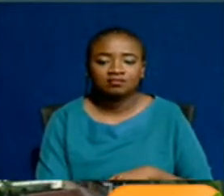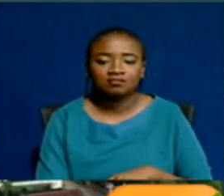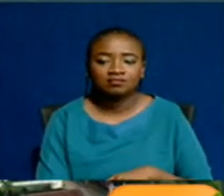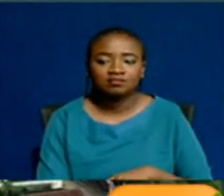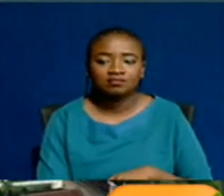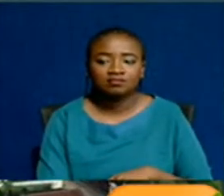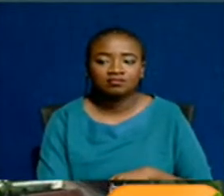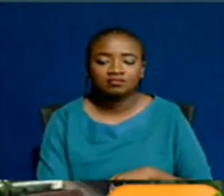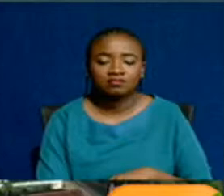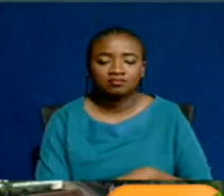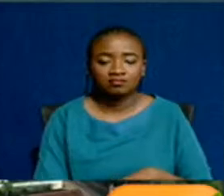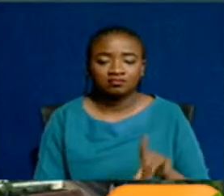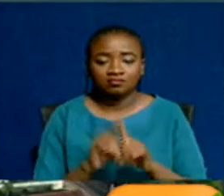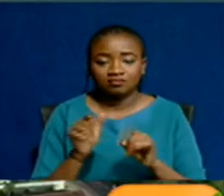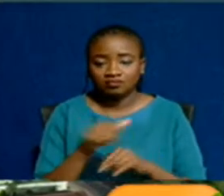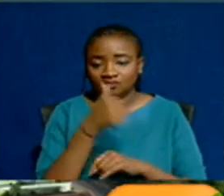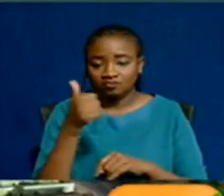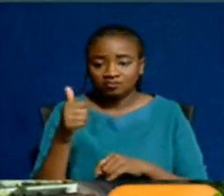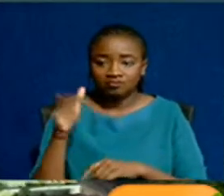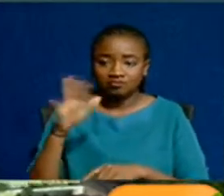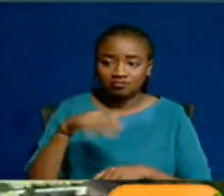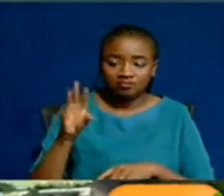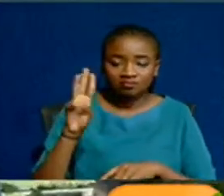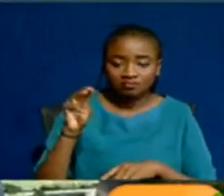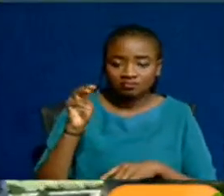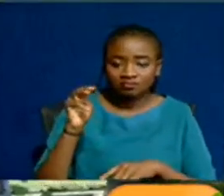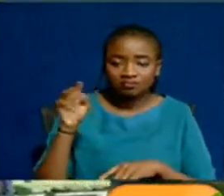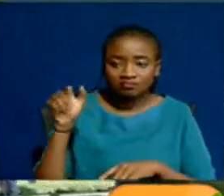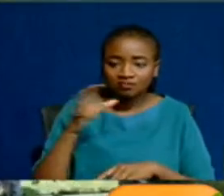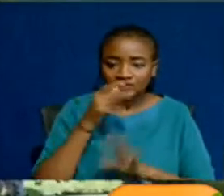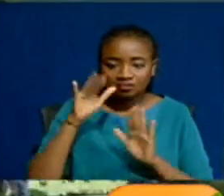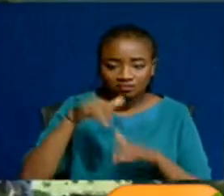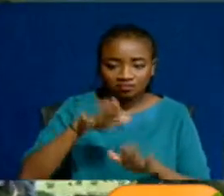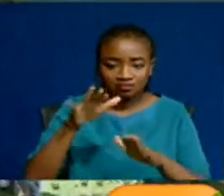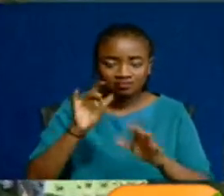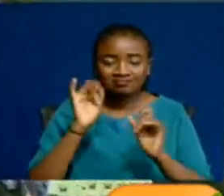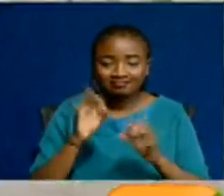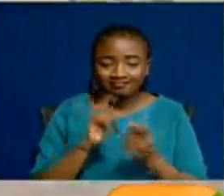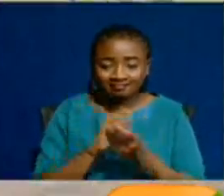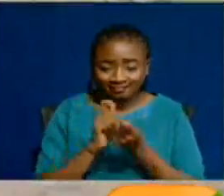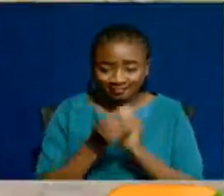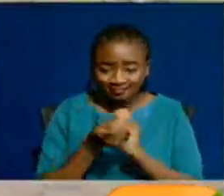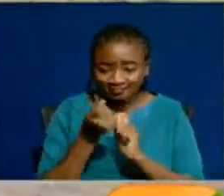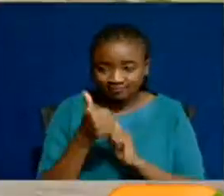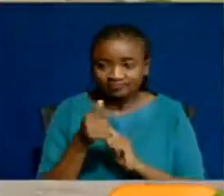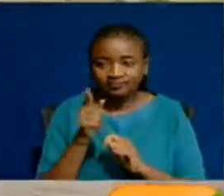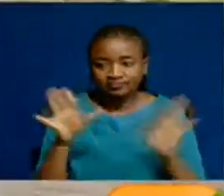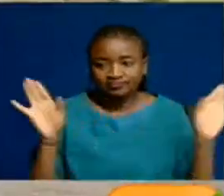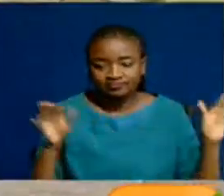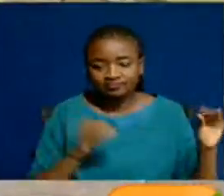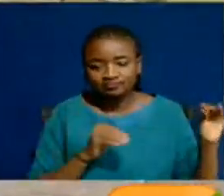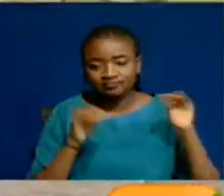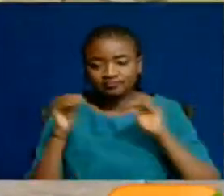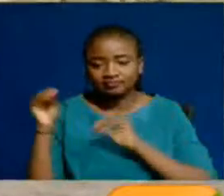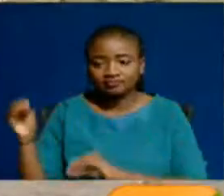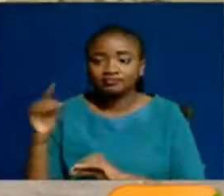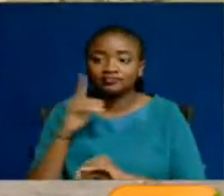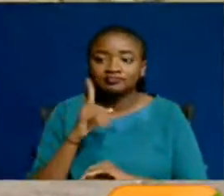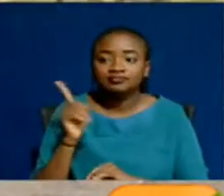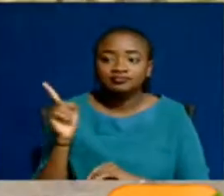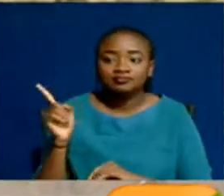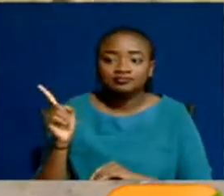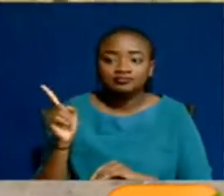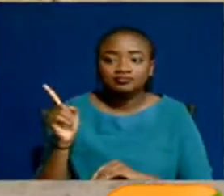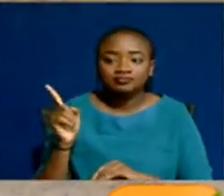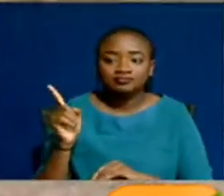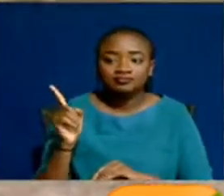wakati ziwa inapopatilika, hawa ndeke take off. Kenya's vibrant bird life was recently showcased during the Birds